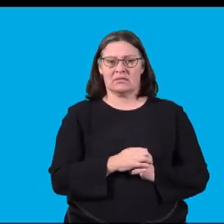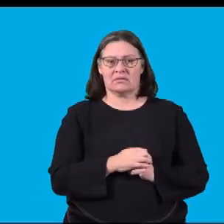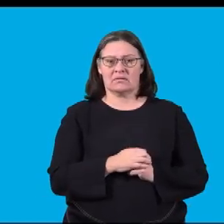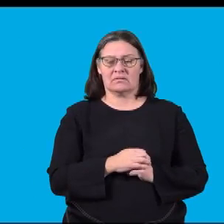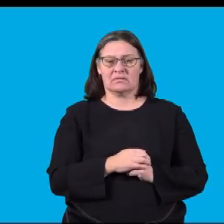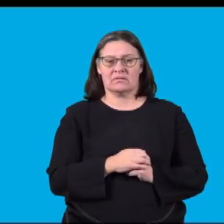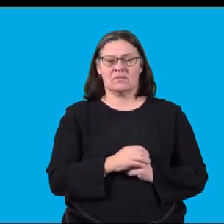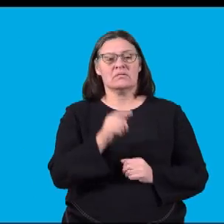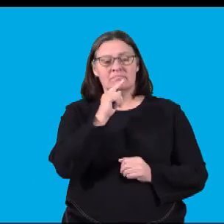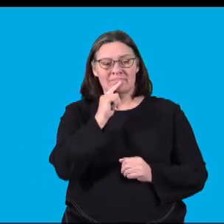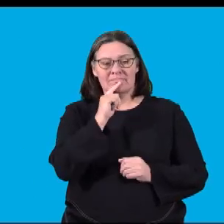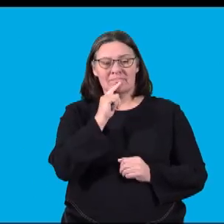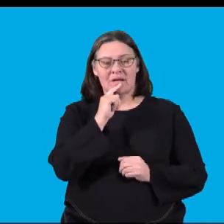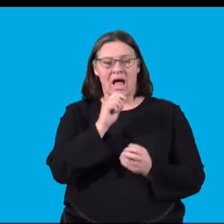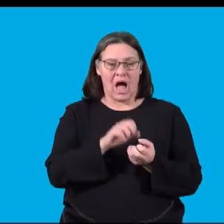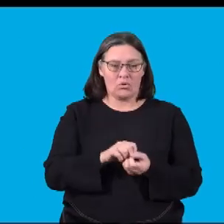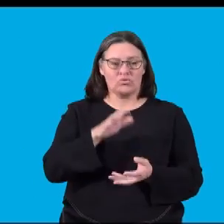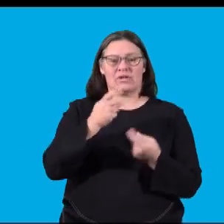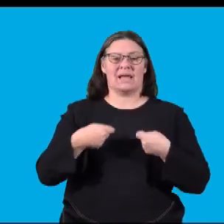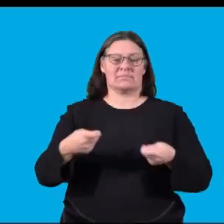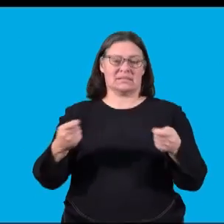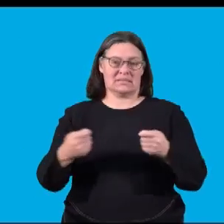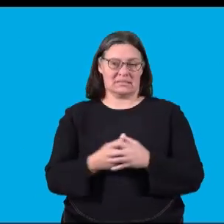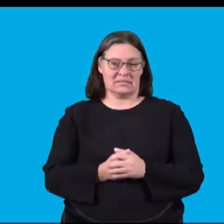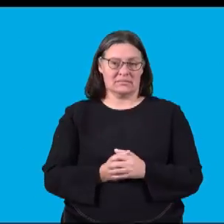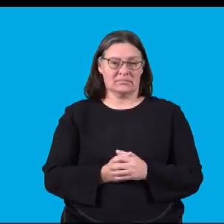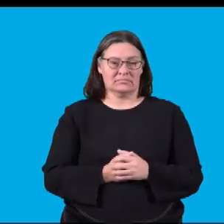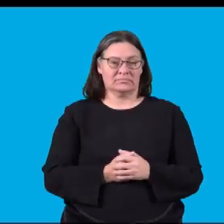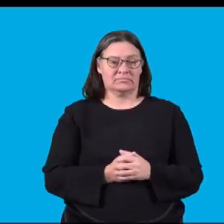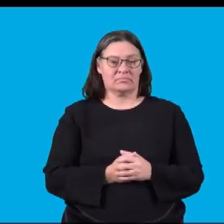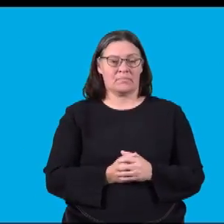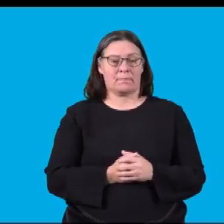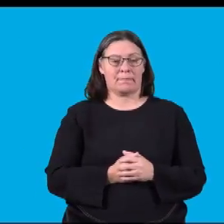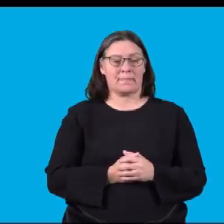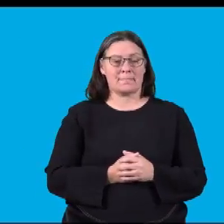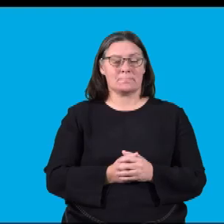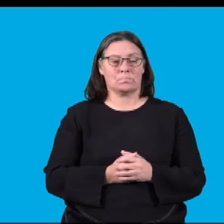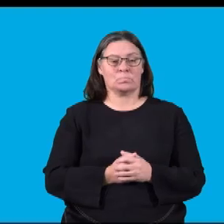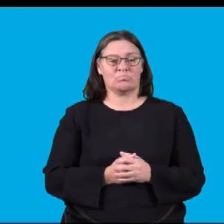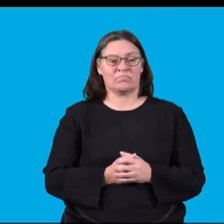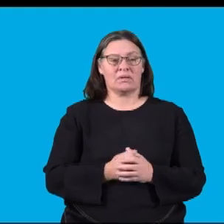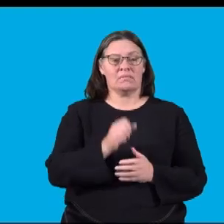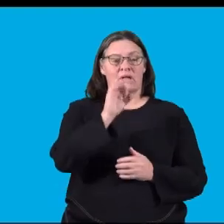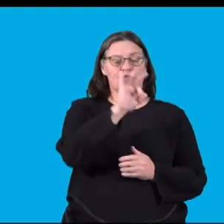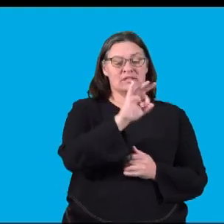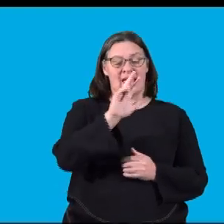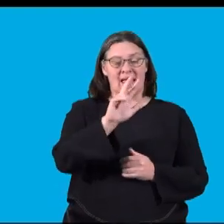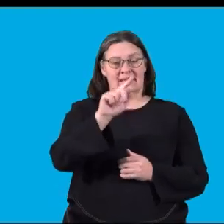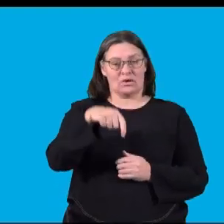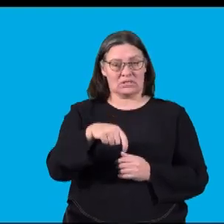an accrued expense. Open bracket, I have my